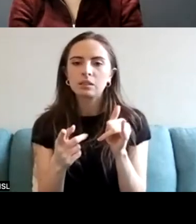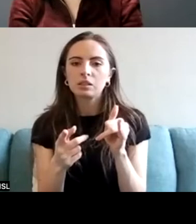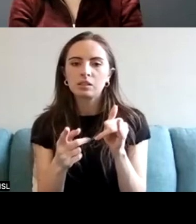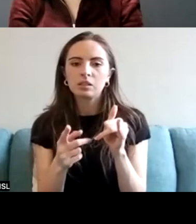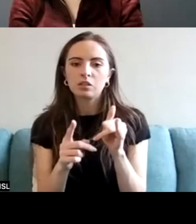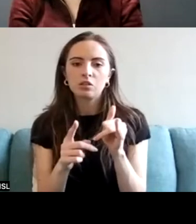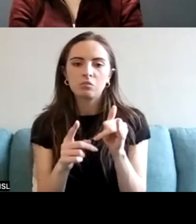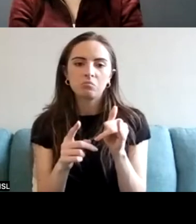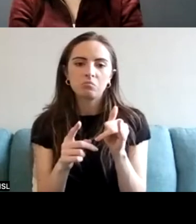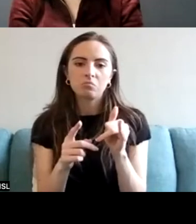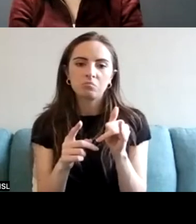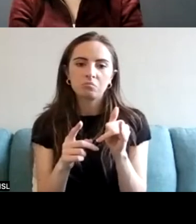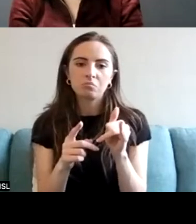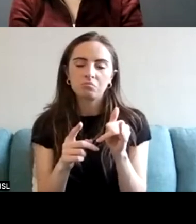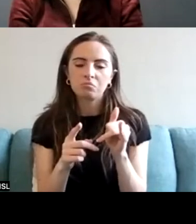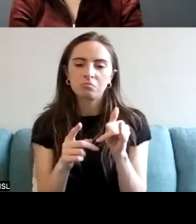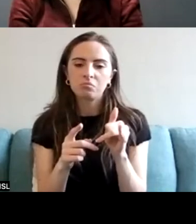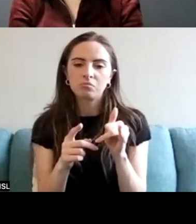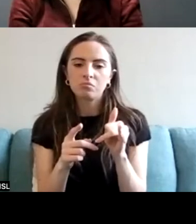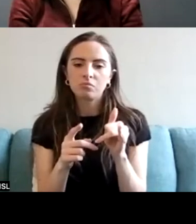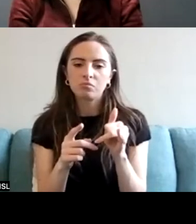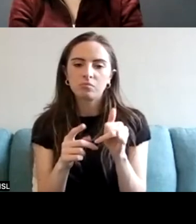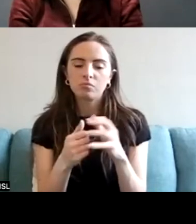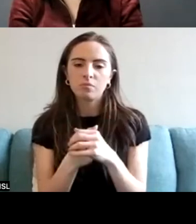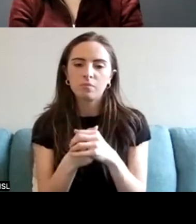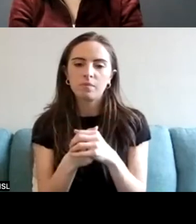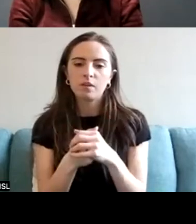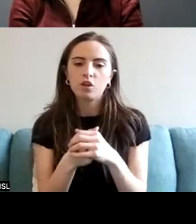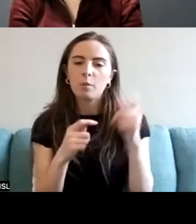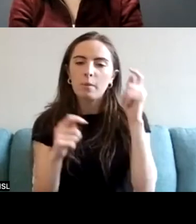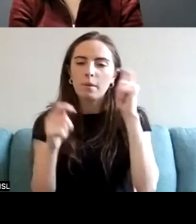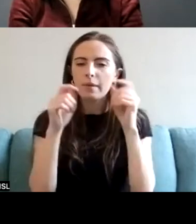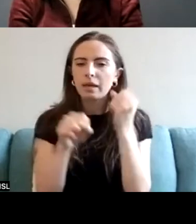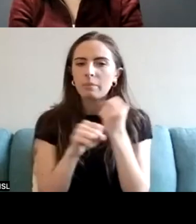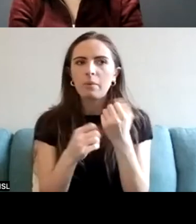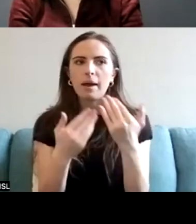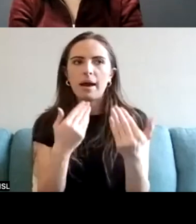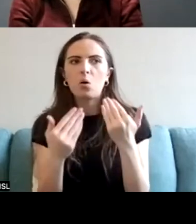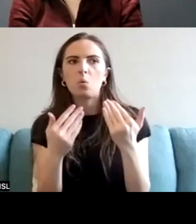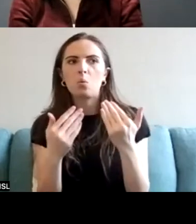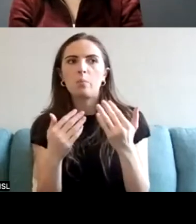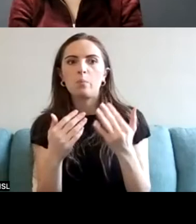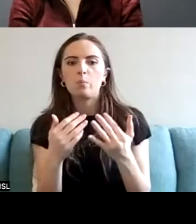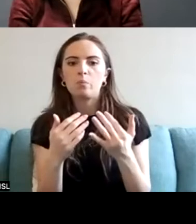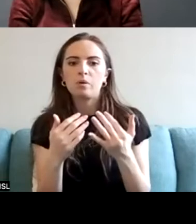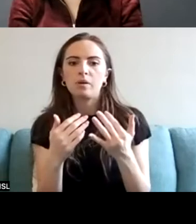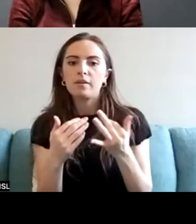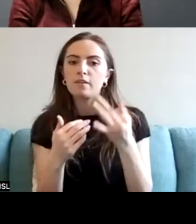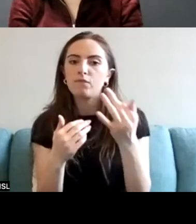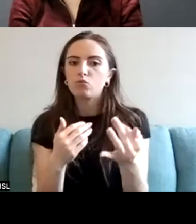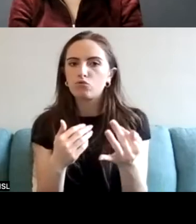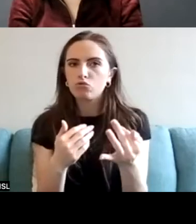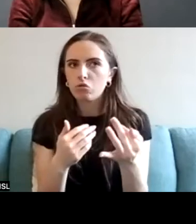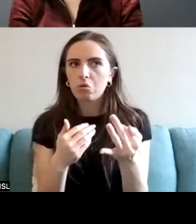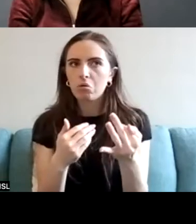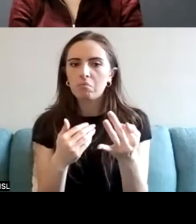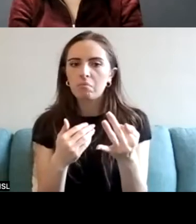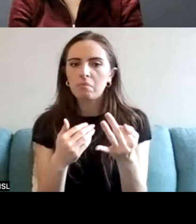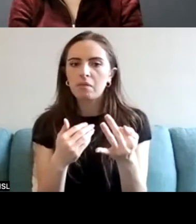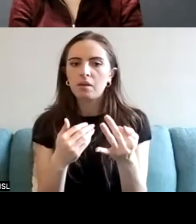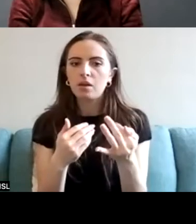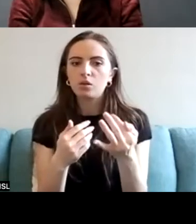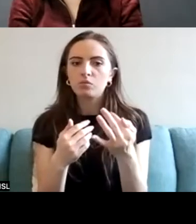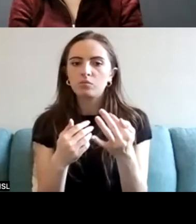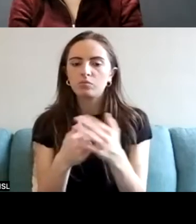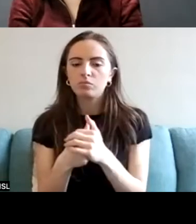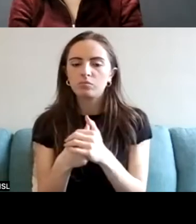any thinking around how things could evolve and progress in that area to ensure that the industry is coming